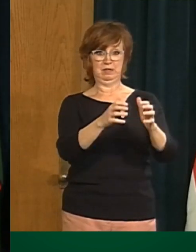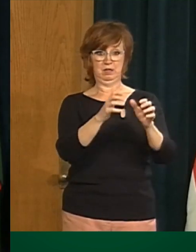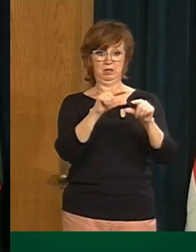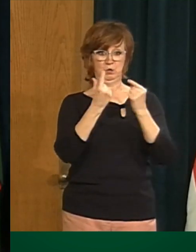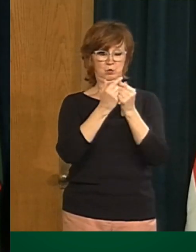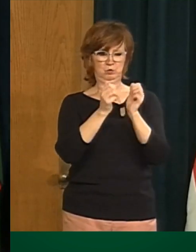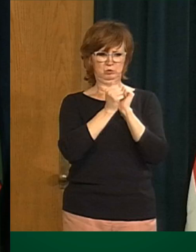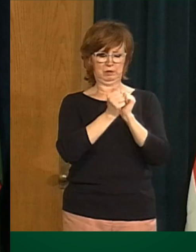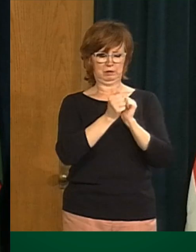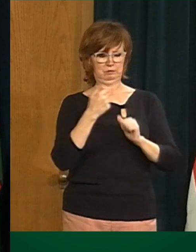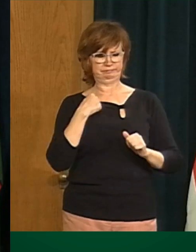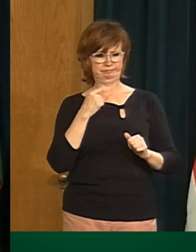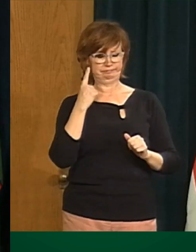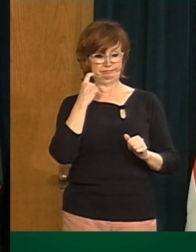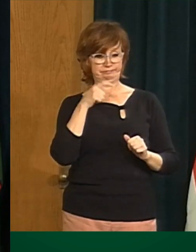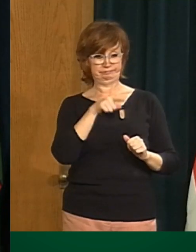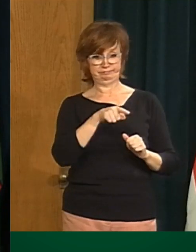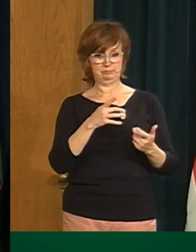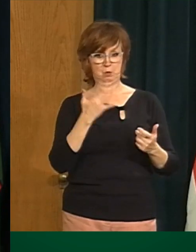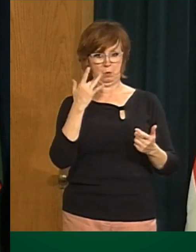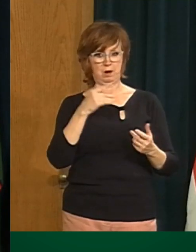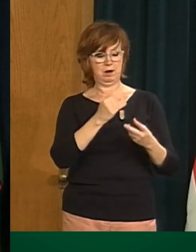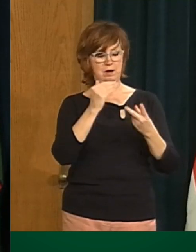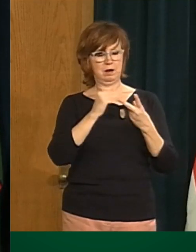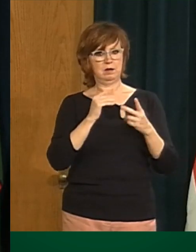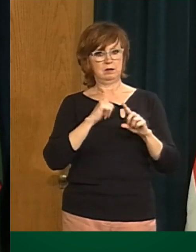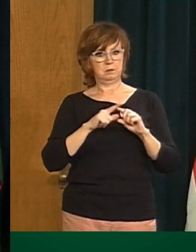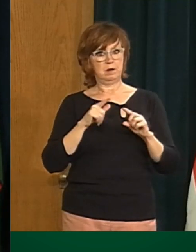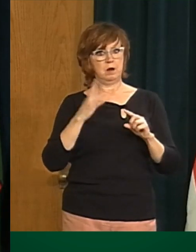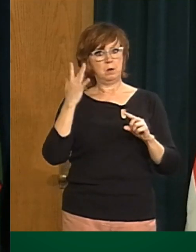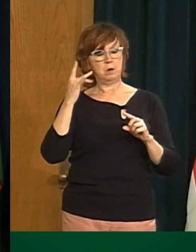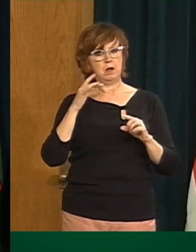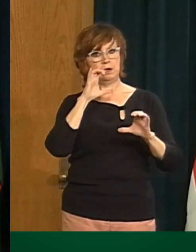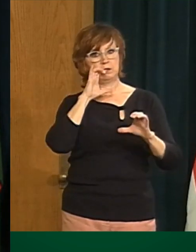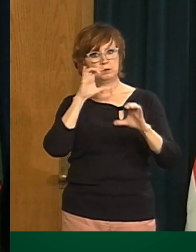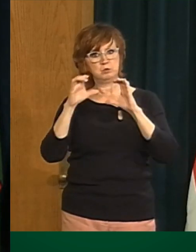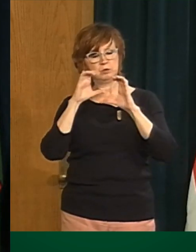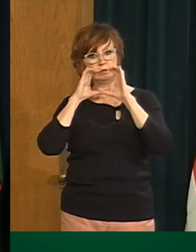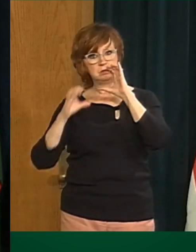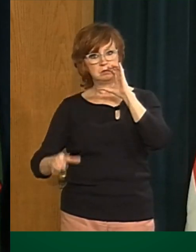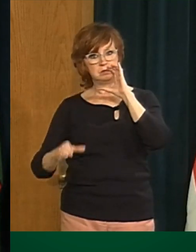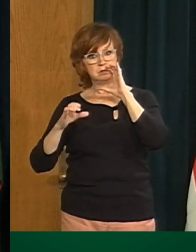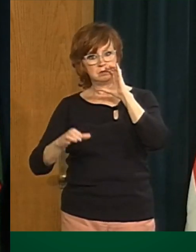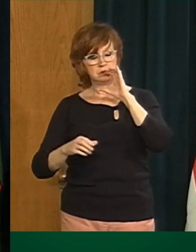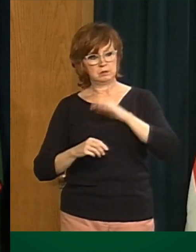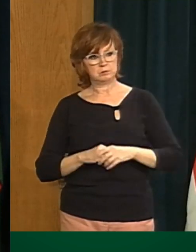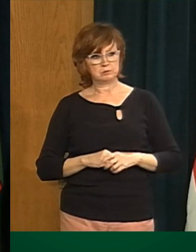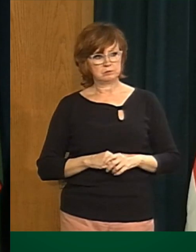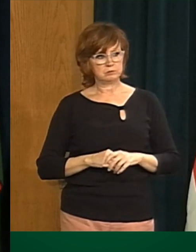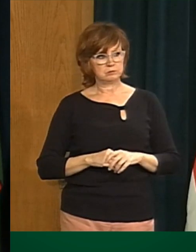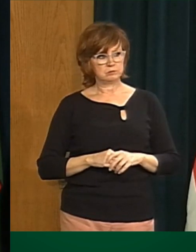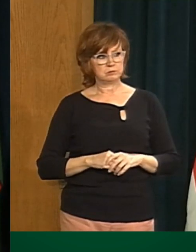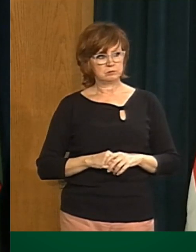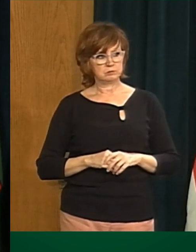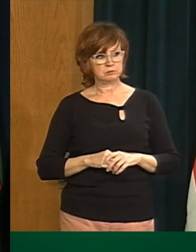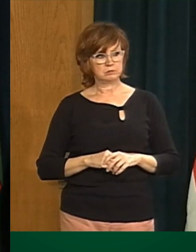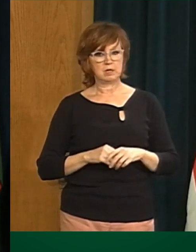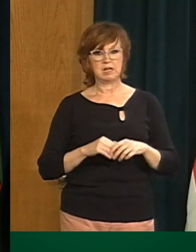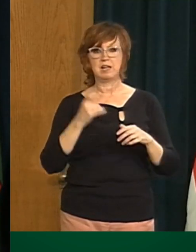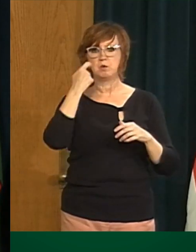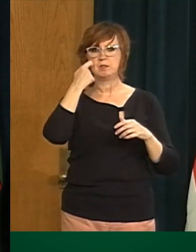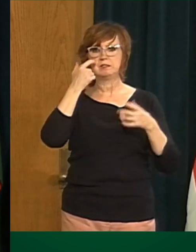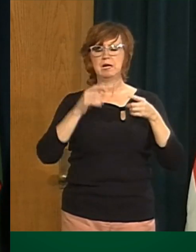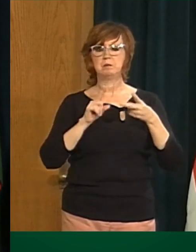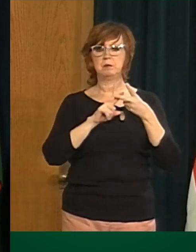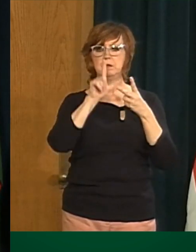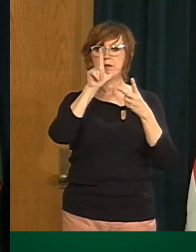of communication issues that led to the delay in an alert in Lloydminster, for